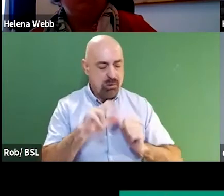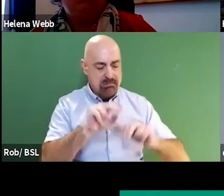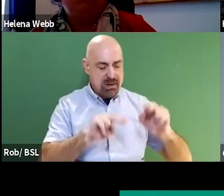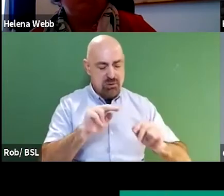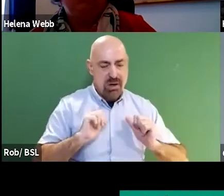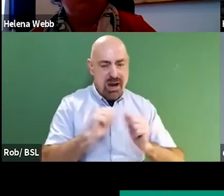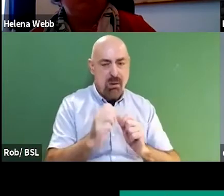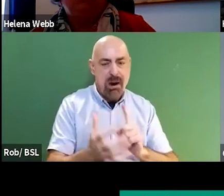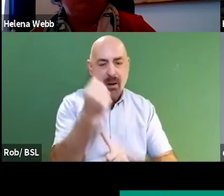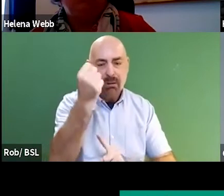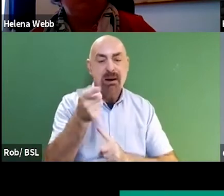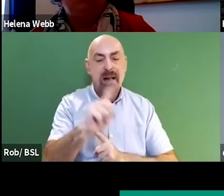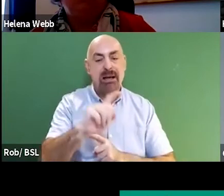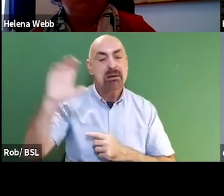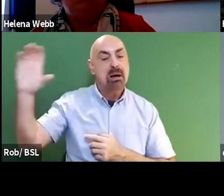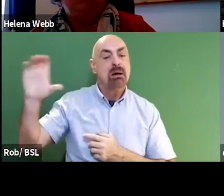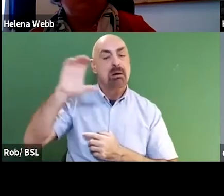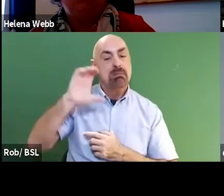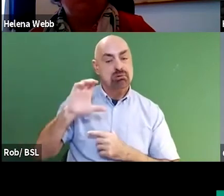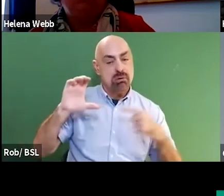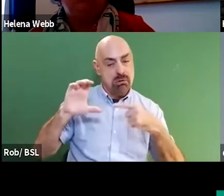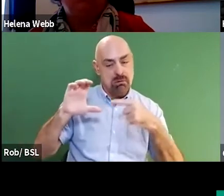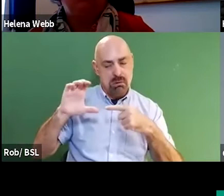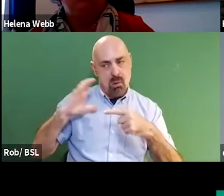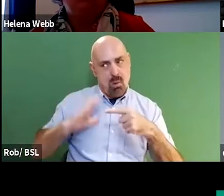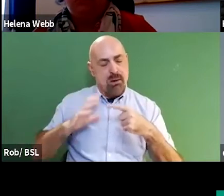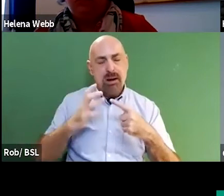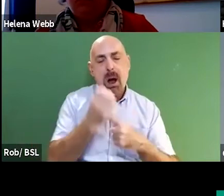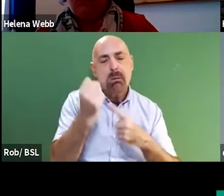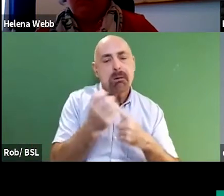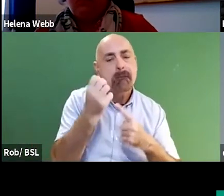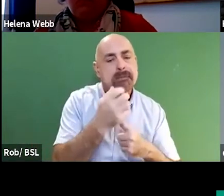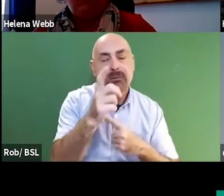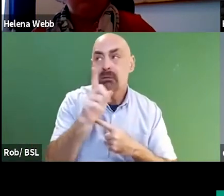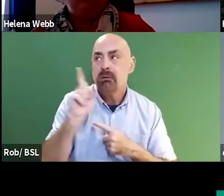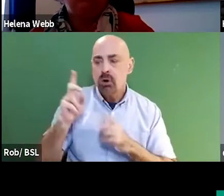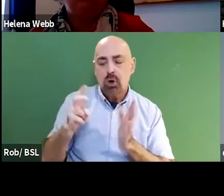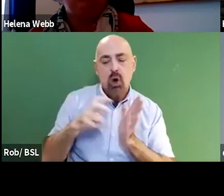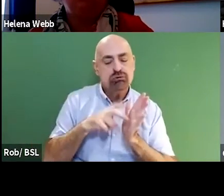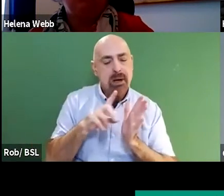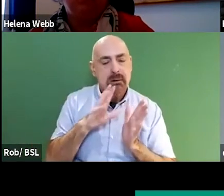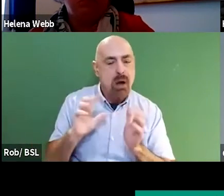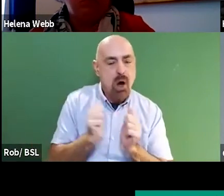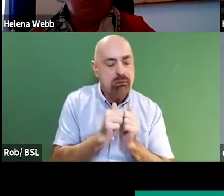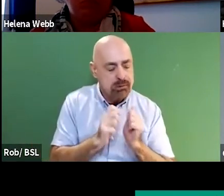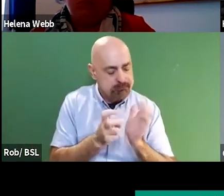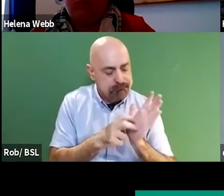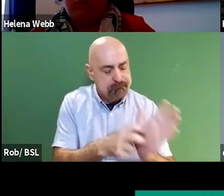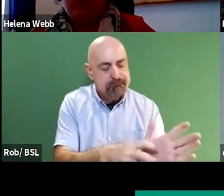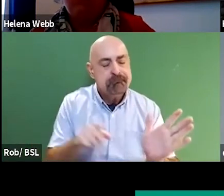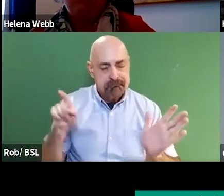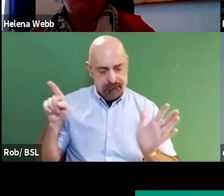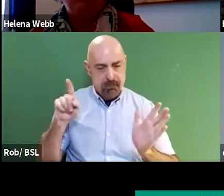And our commissioning team are very outcomes focused as well. So all of the contracts that they oversee and manage are regularly